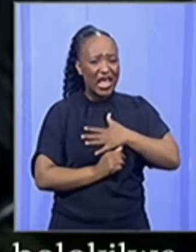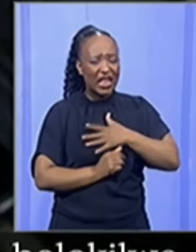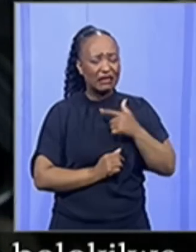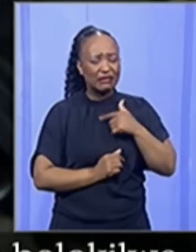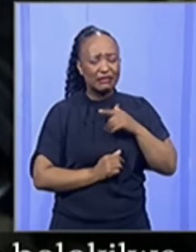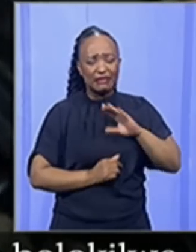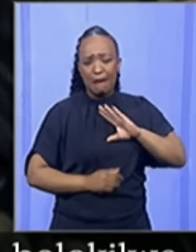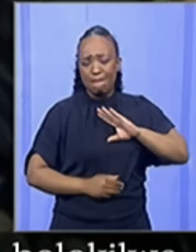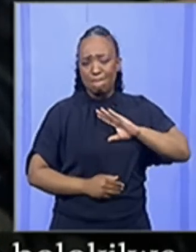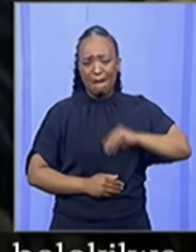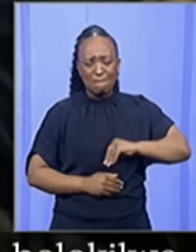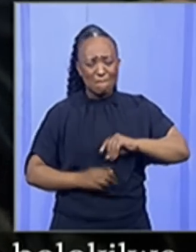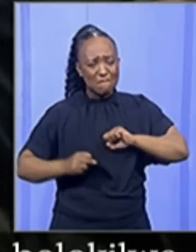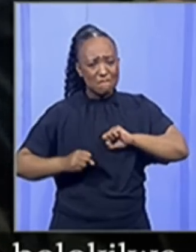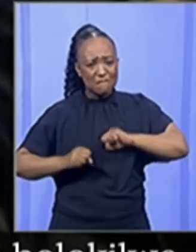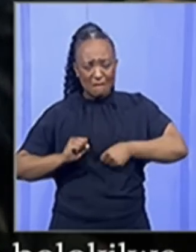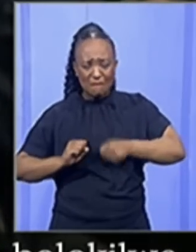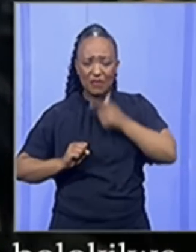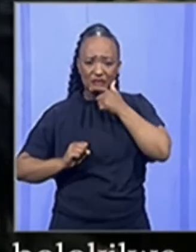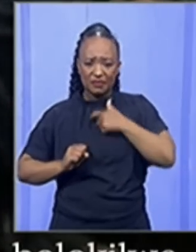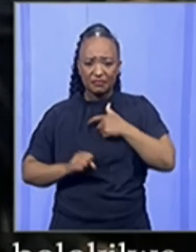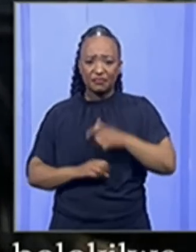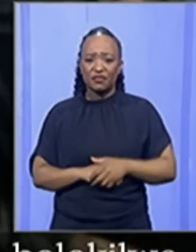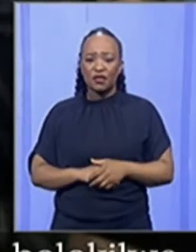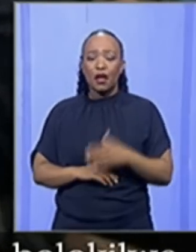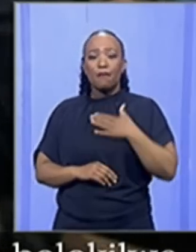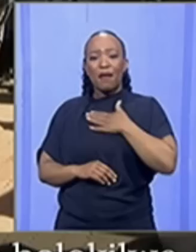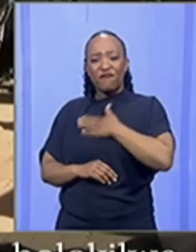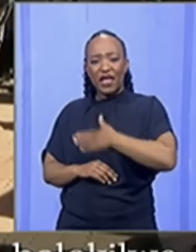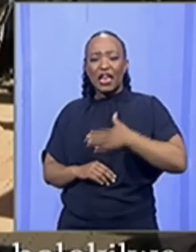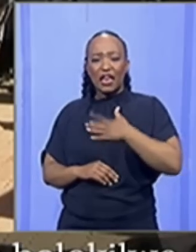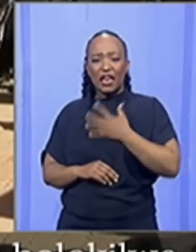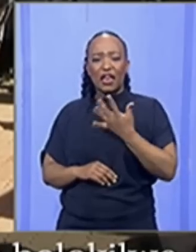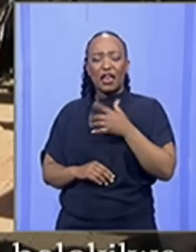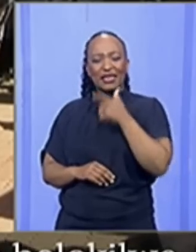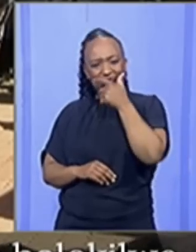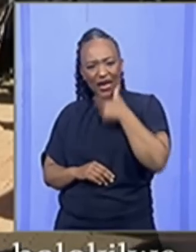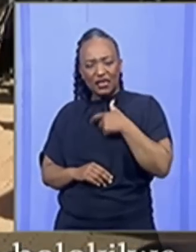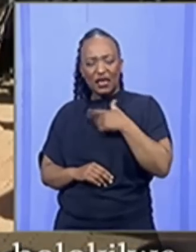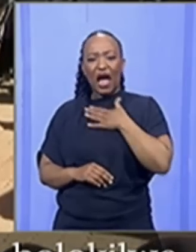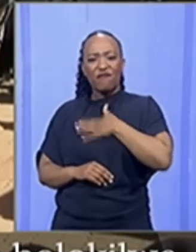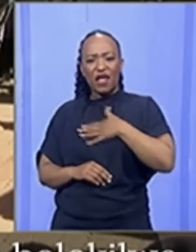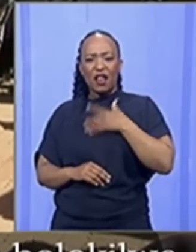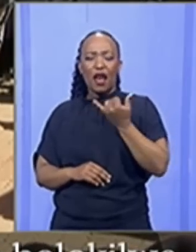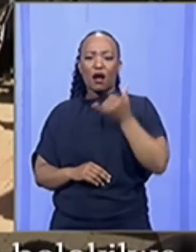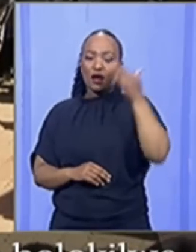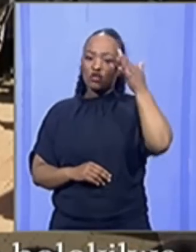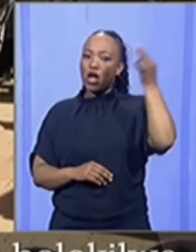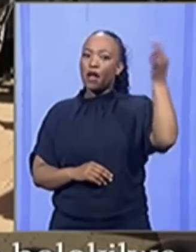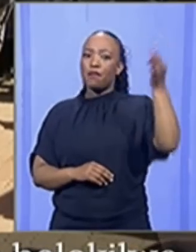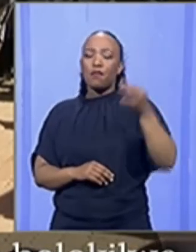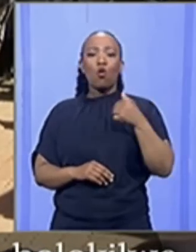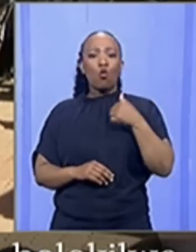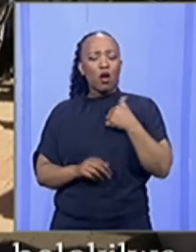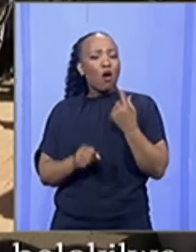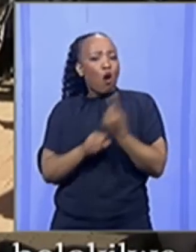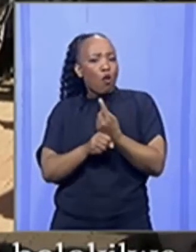eno. I feel very sad. I feel like I'm dreaming because we always pass there and we use the same